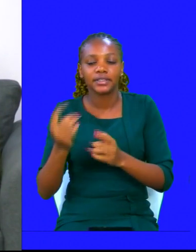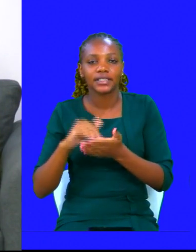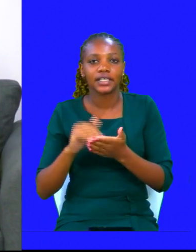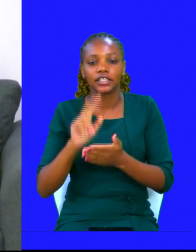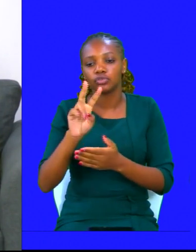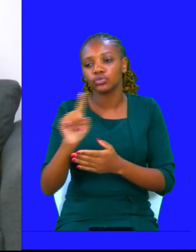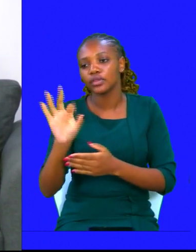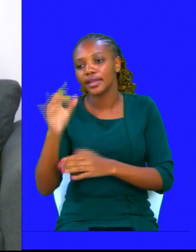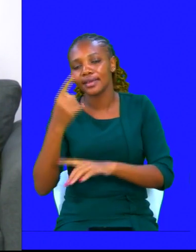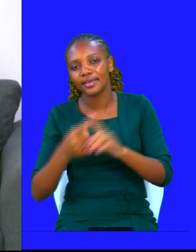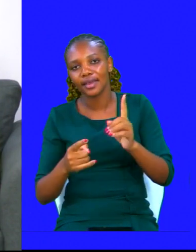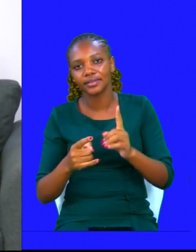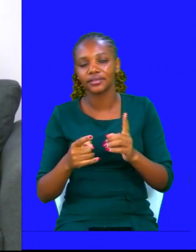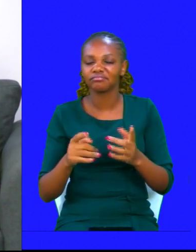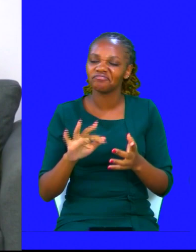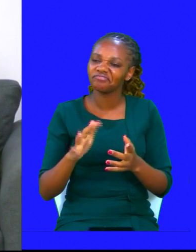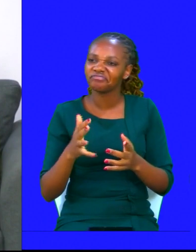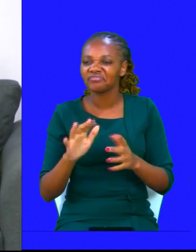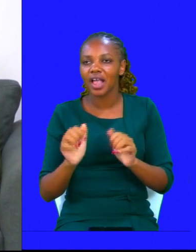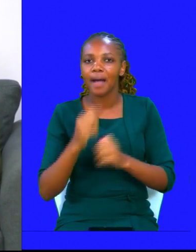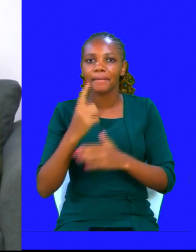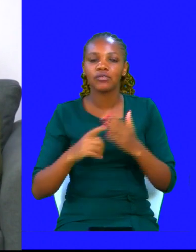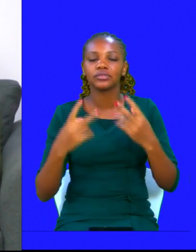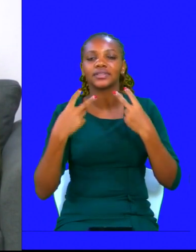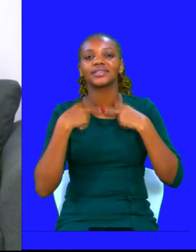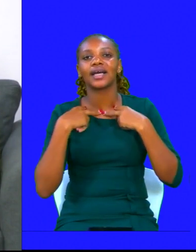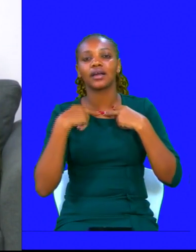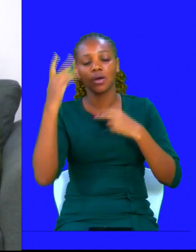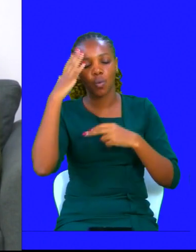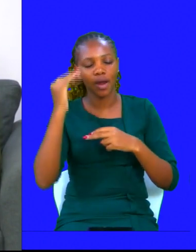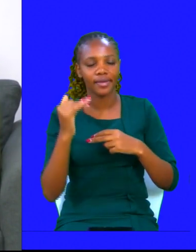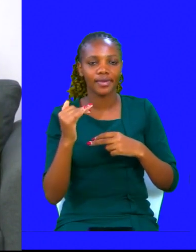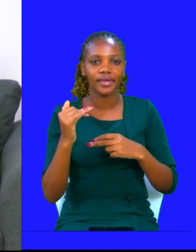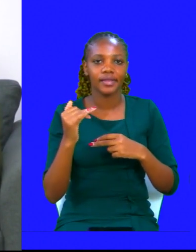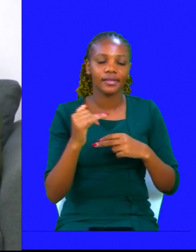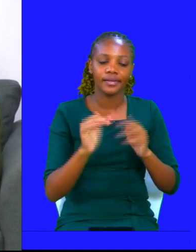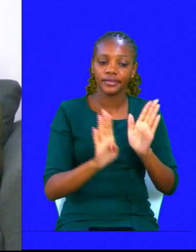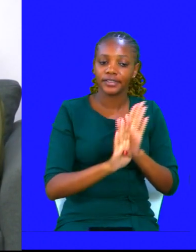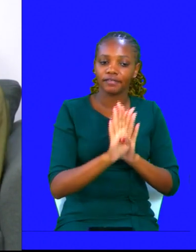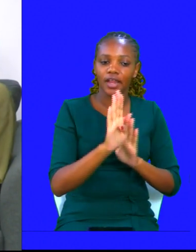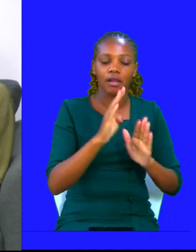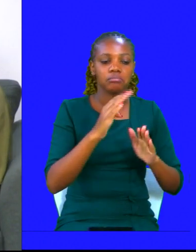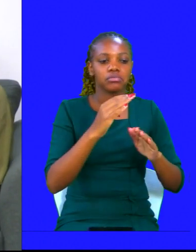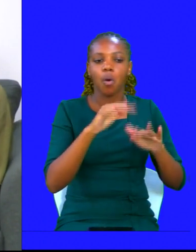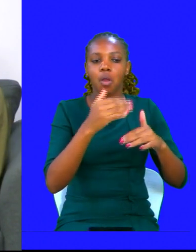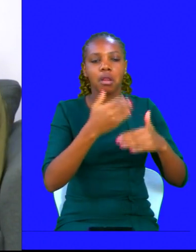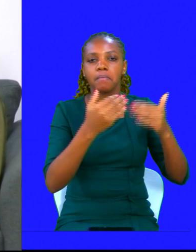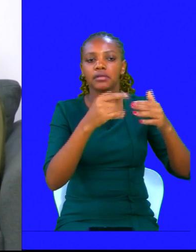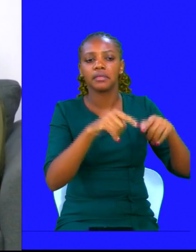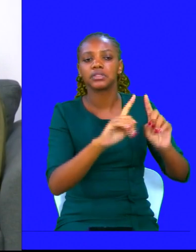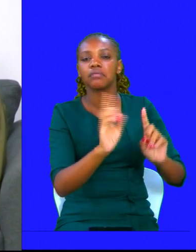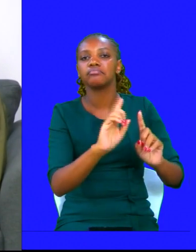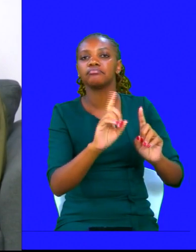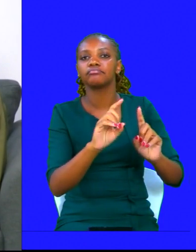years, 5 years down the line, they become stuck because they did not take time to develop and build on themselves and